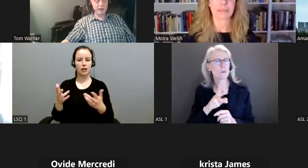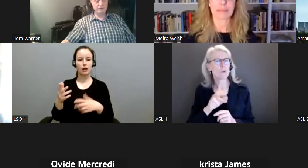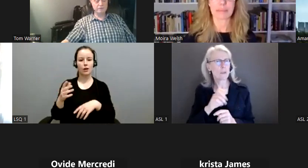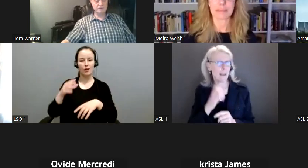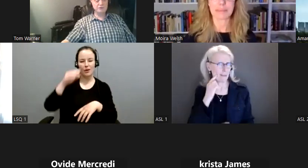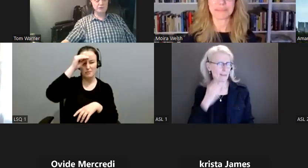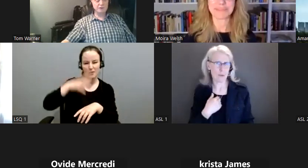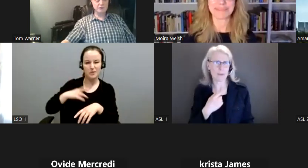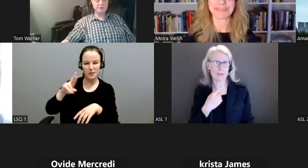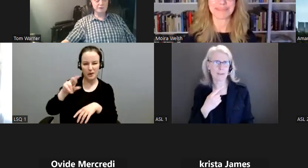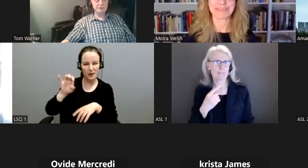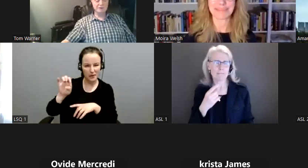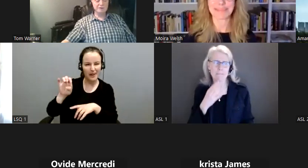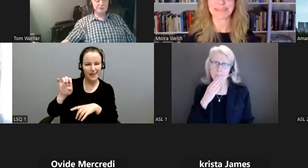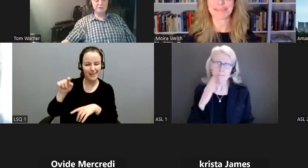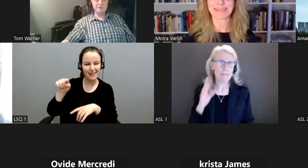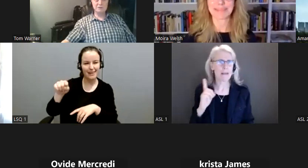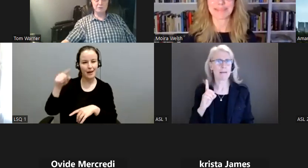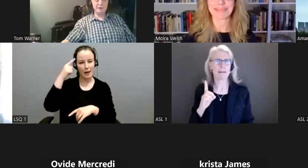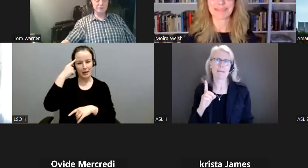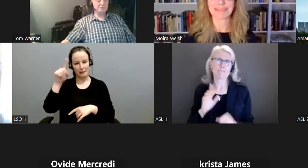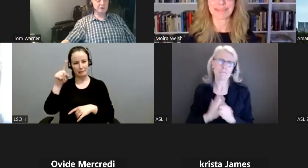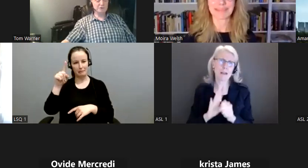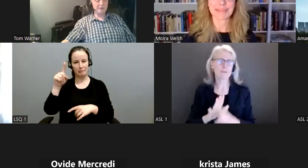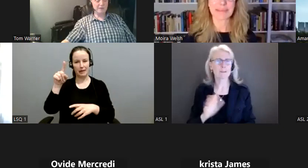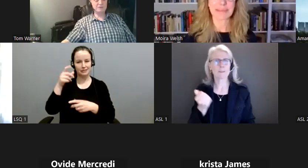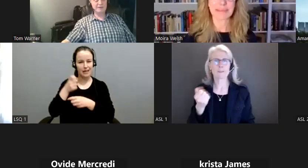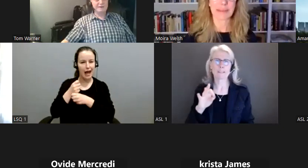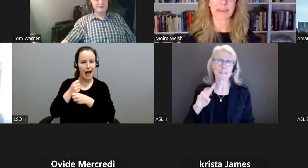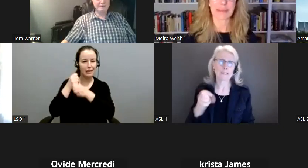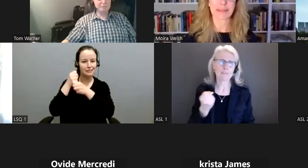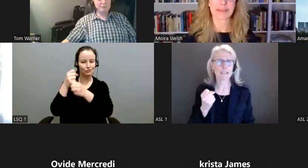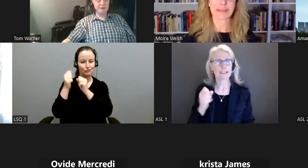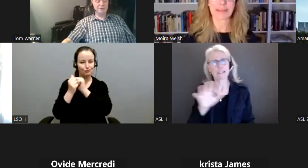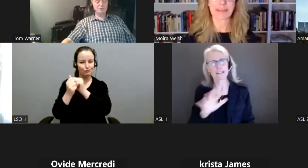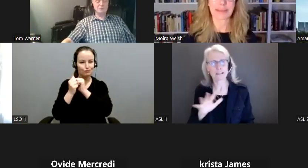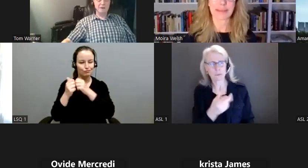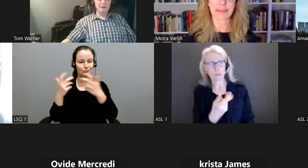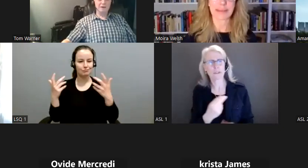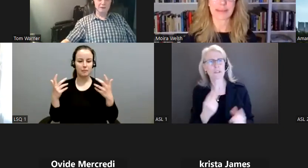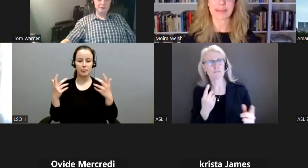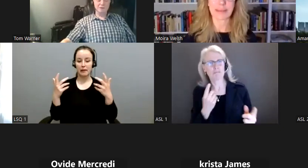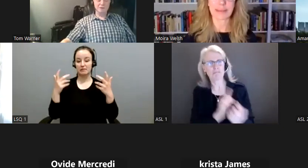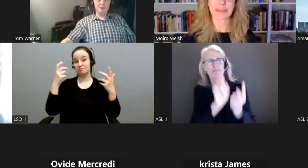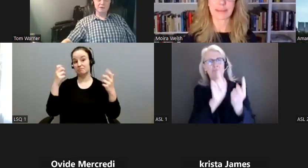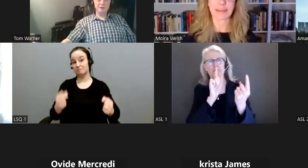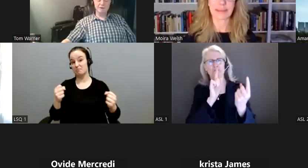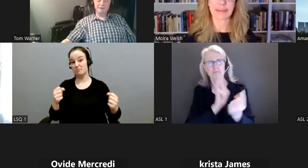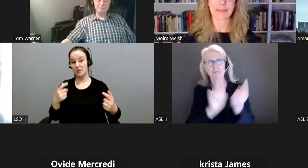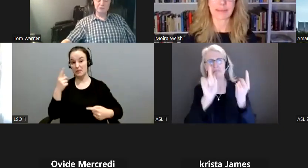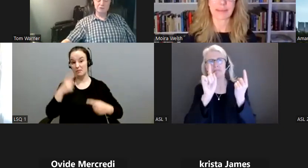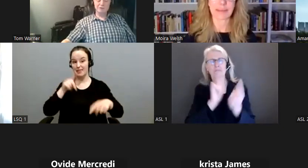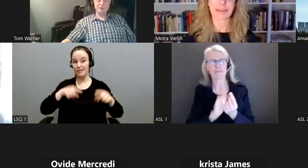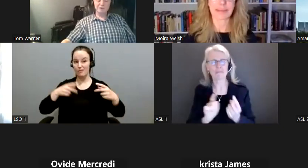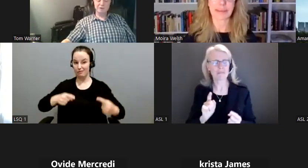badass activists in the 1970s, and we may have crossed paths a couple of times along